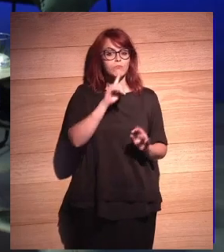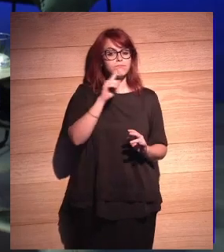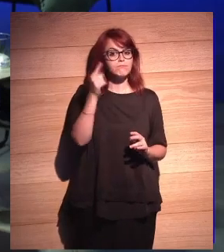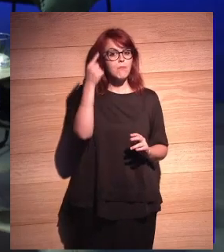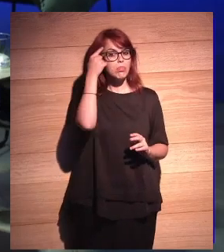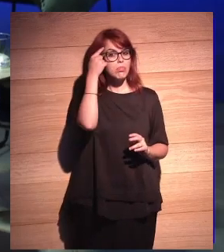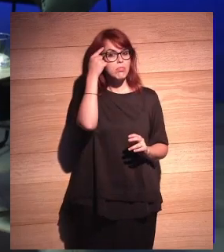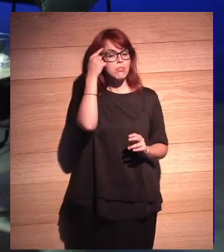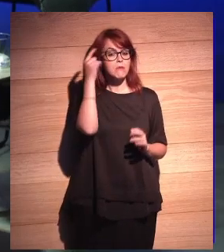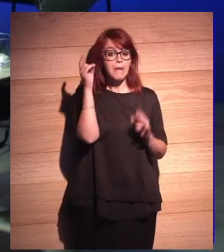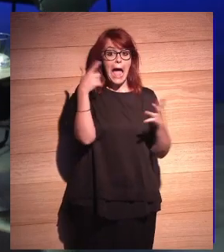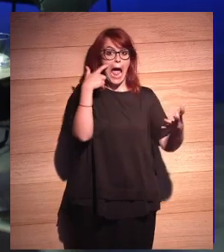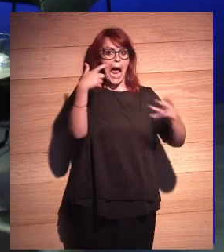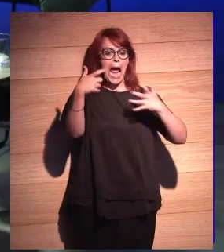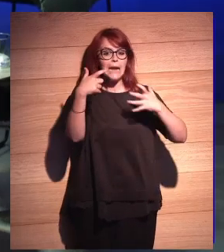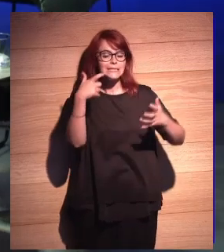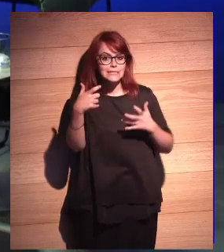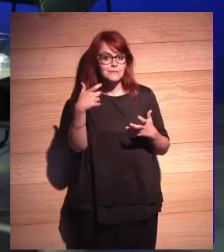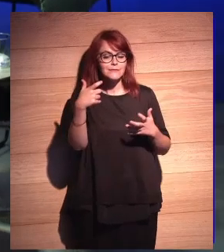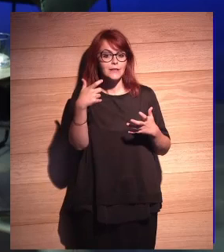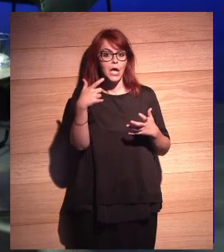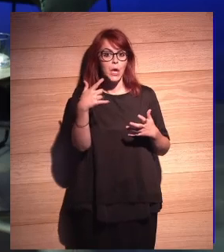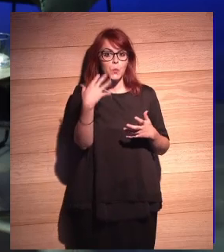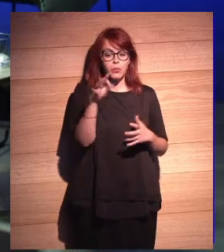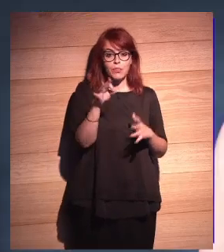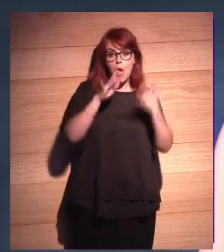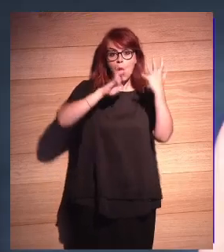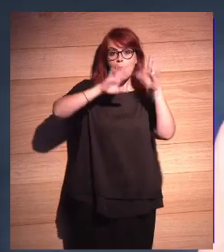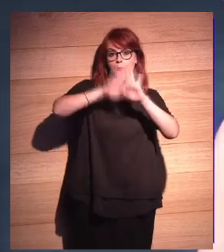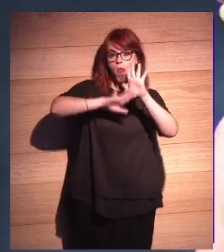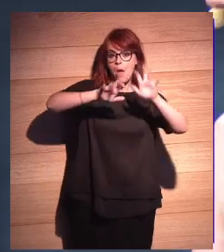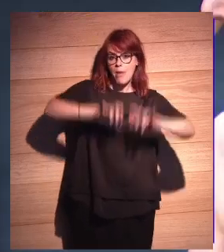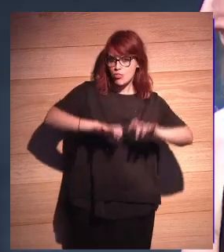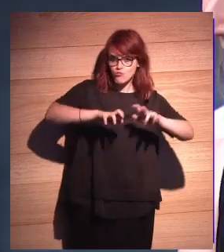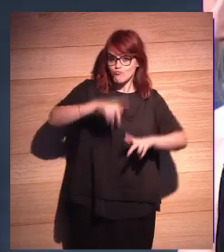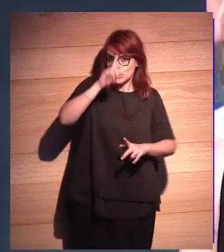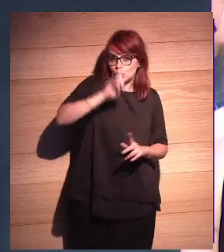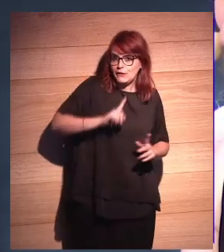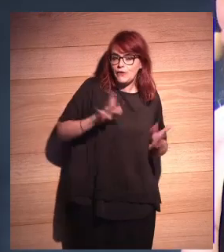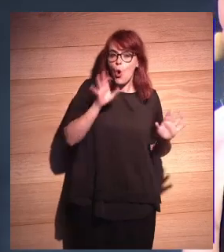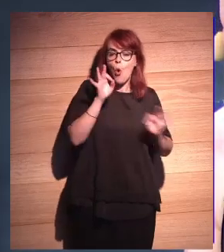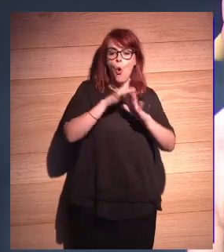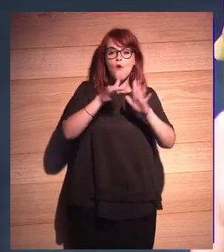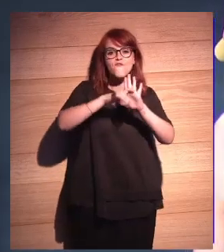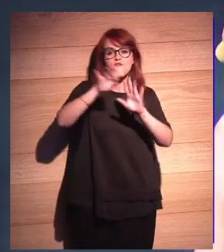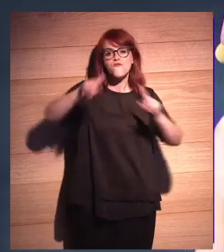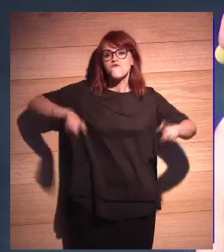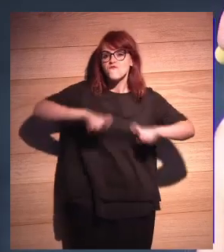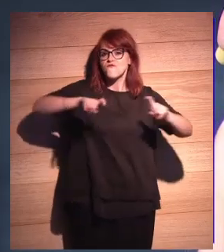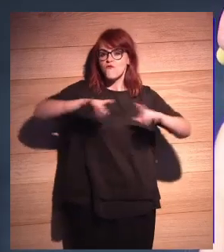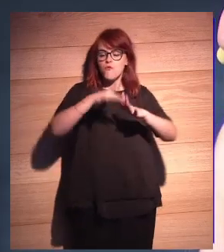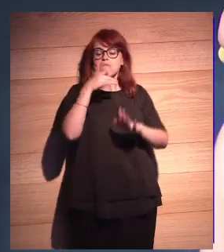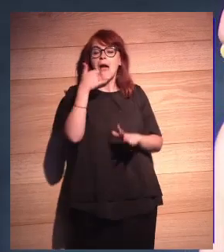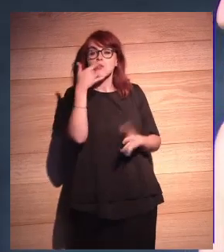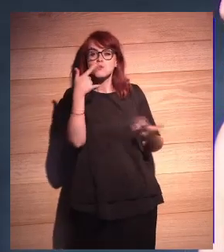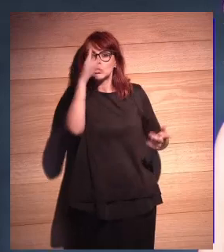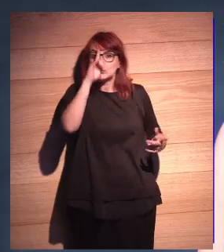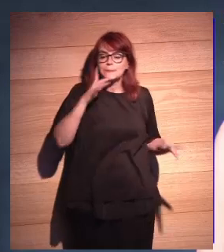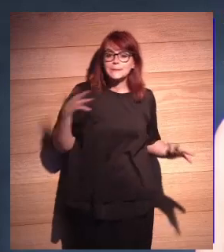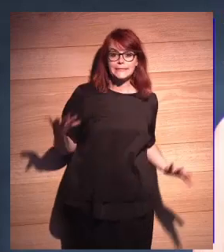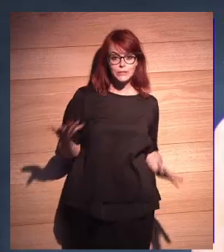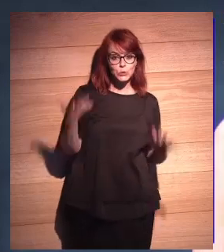Obviously, you sometimes think of artists that might not be very much aware